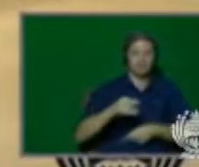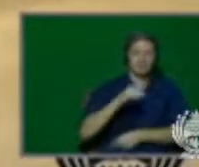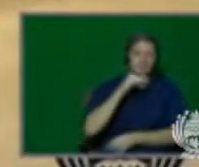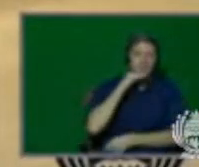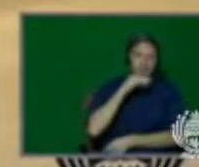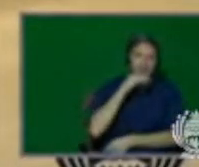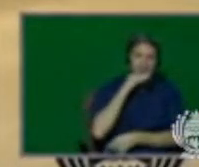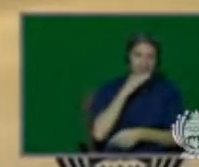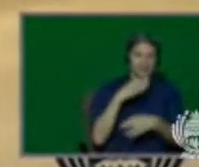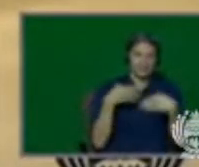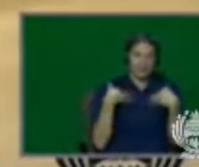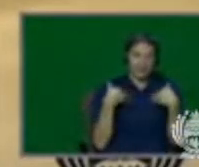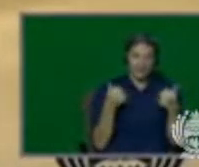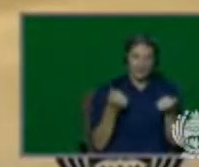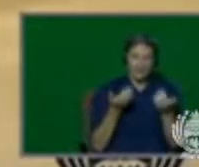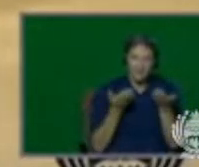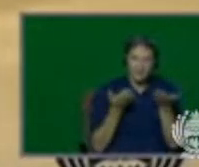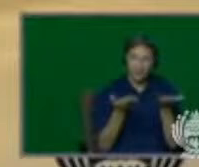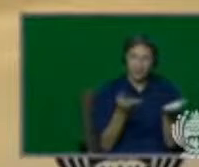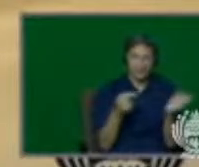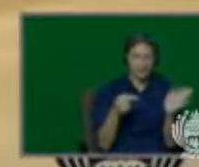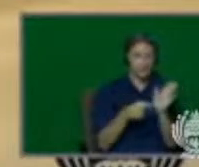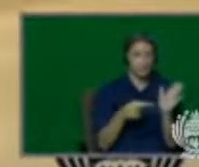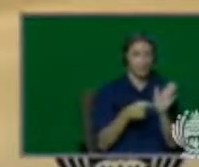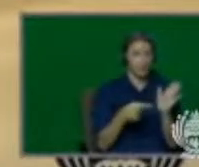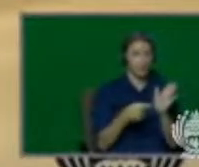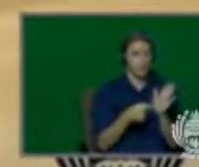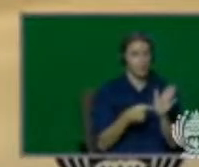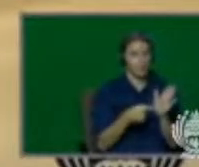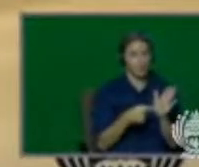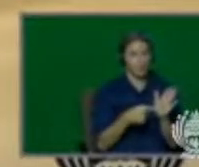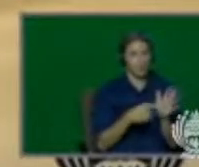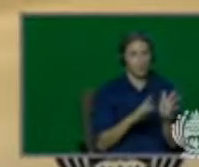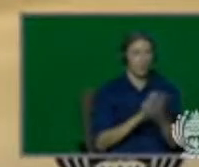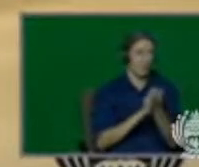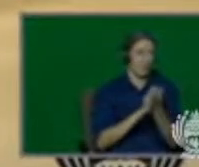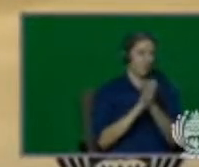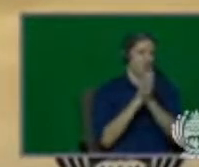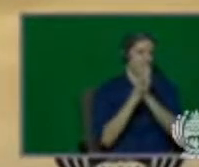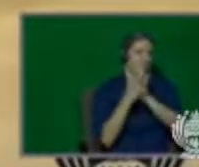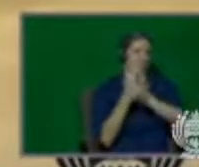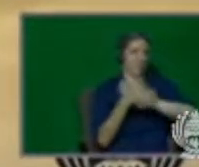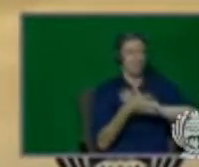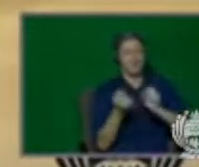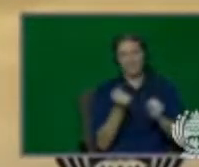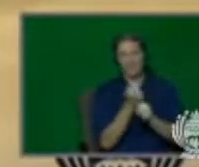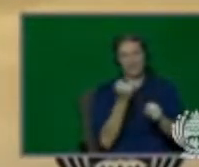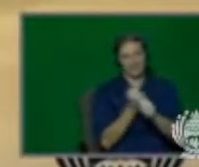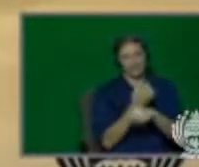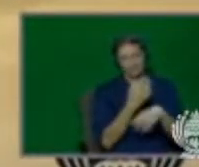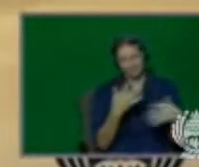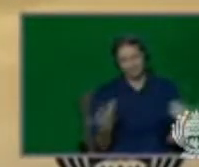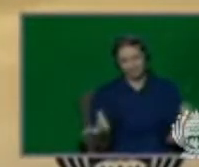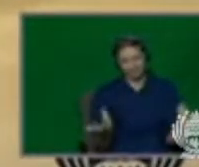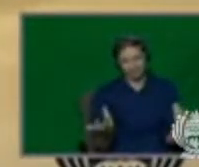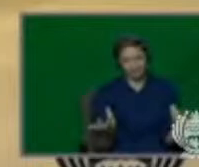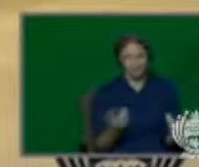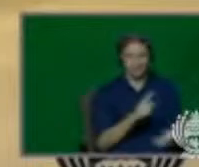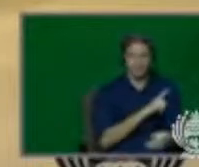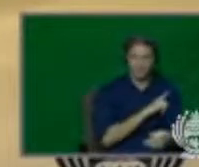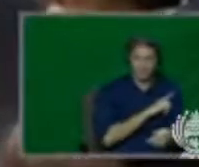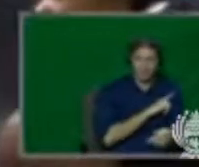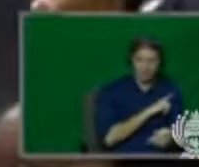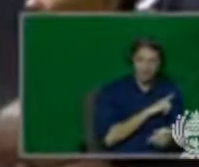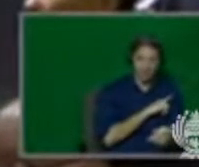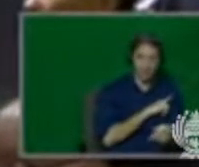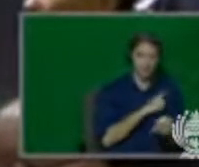our health services are becoming dysfunctional. This means that the money allocated to departments ends up